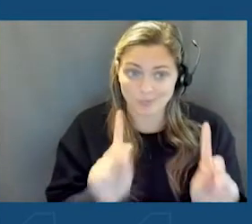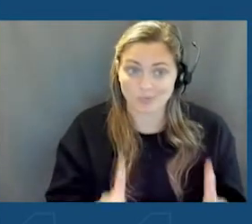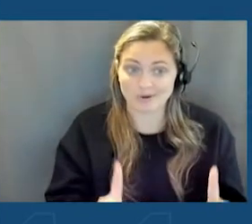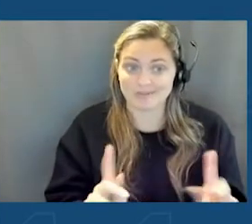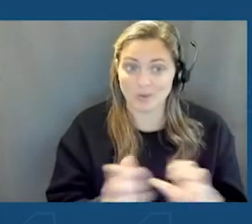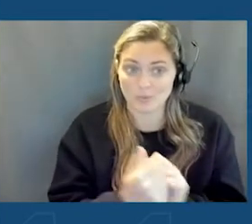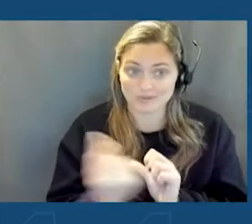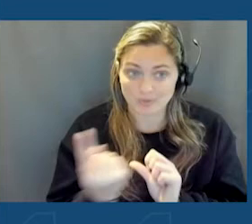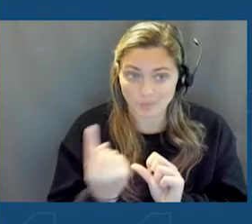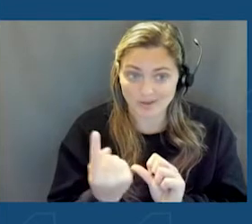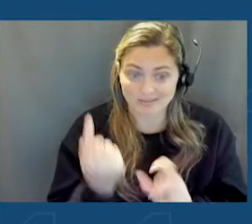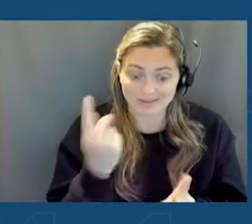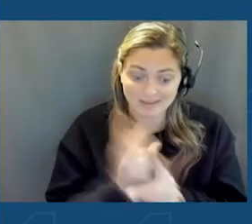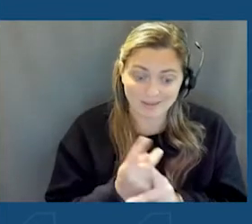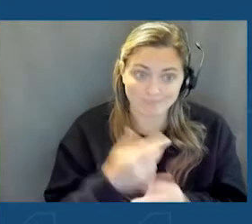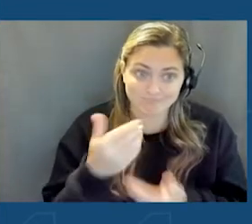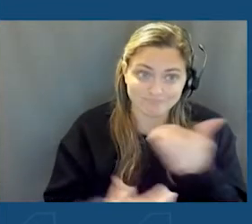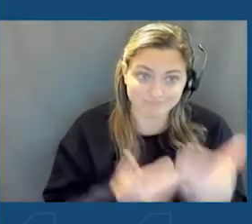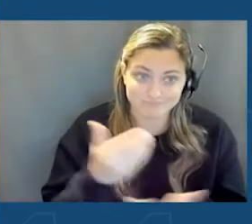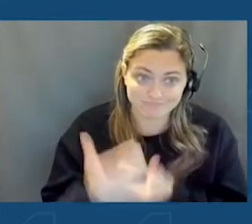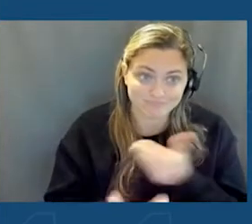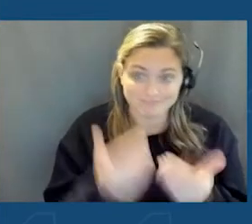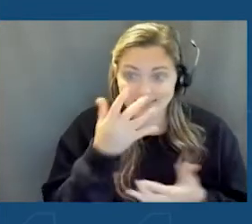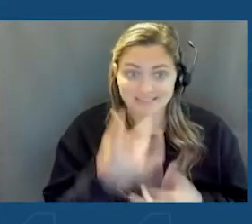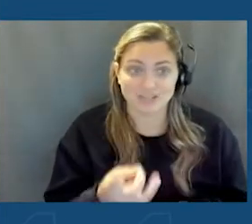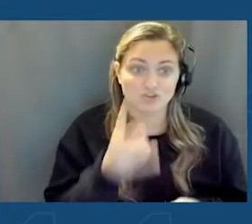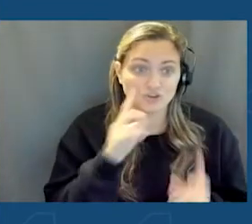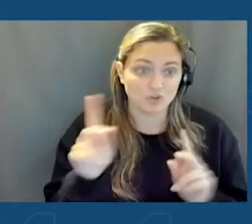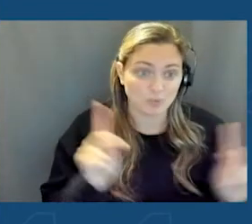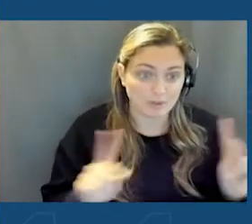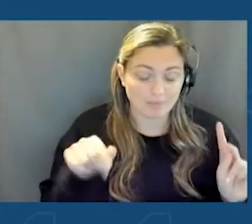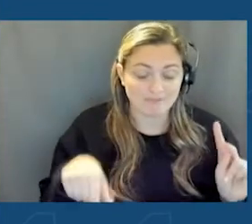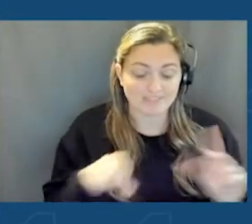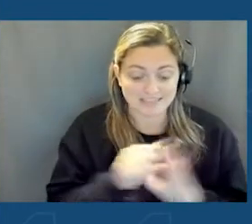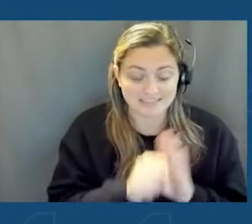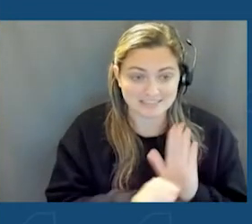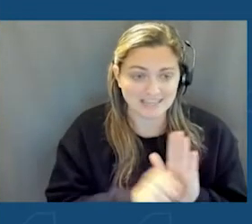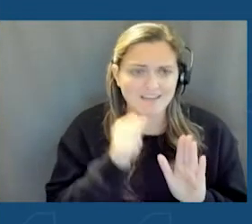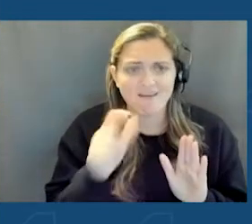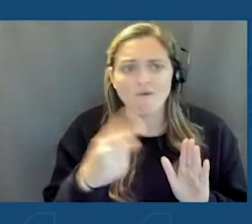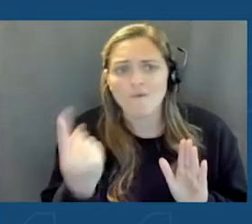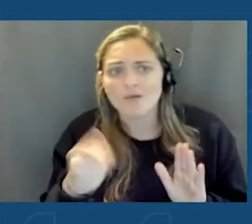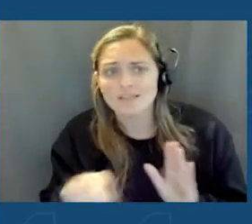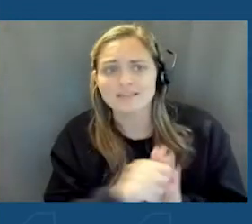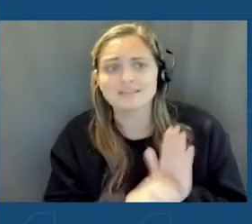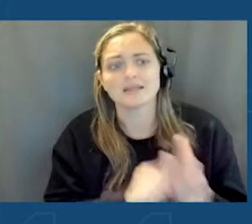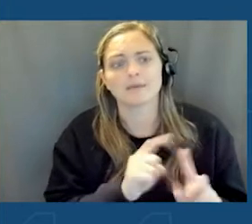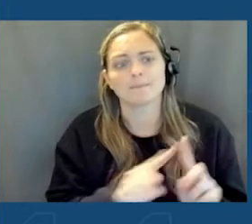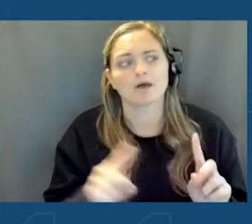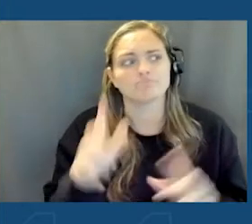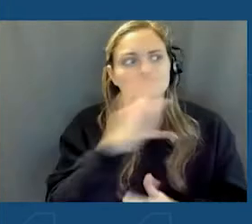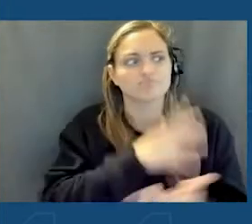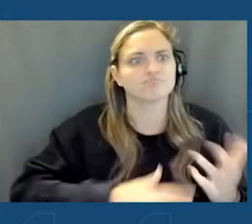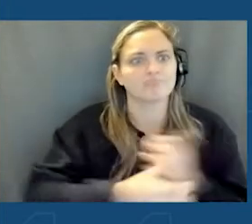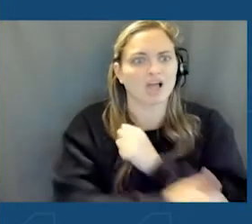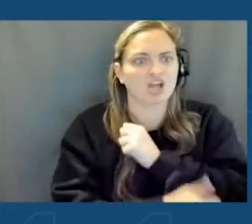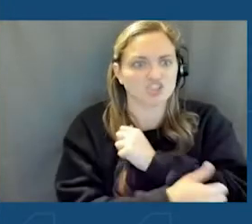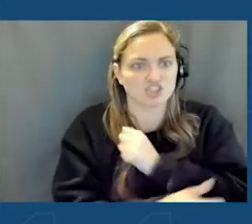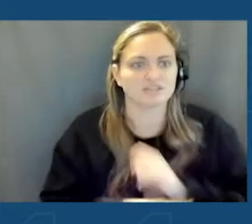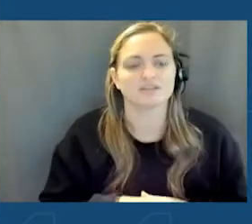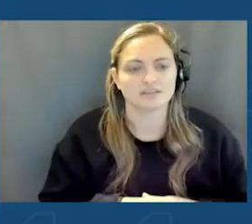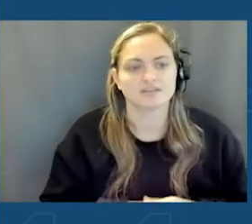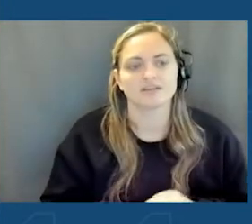that keep it going and that's interested in the people of this state, and not only this state, around the whole country. And that's